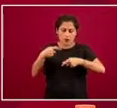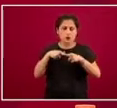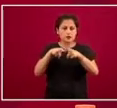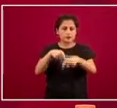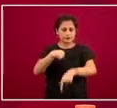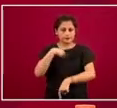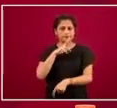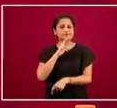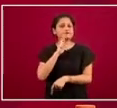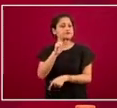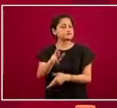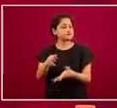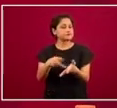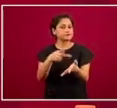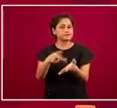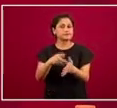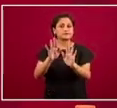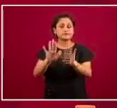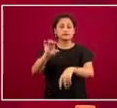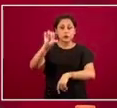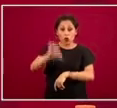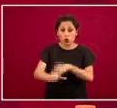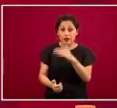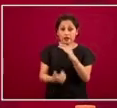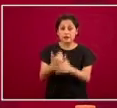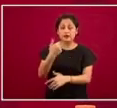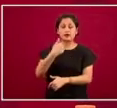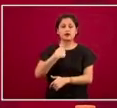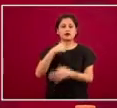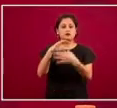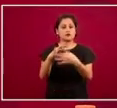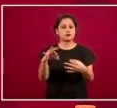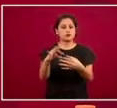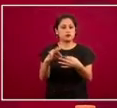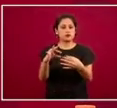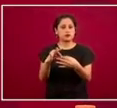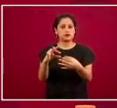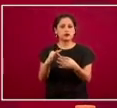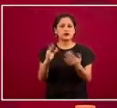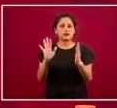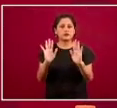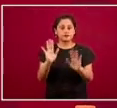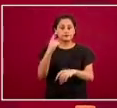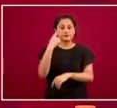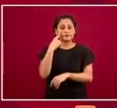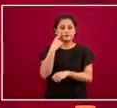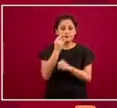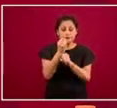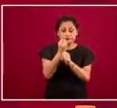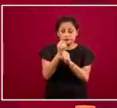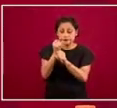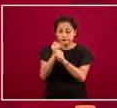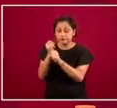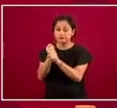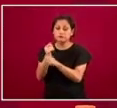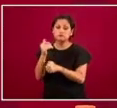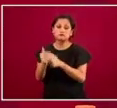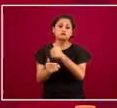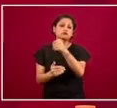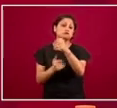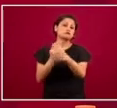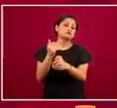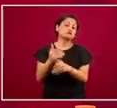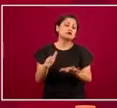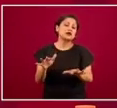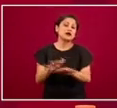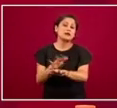We will answer again, and I talked about this morning, about this very same topic, but